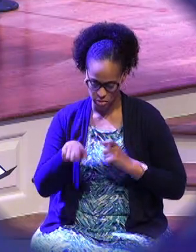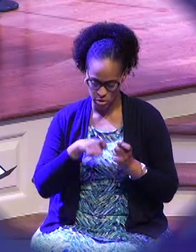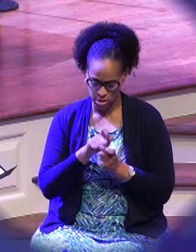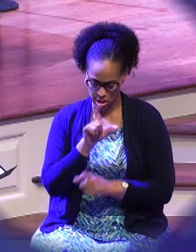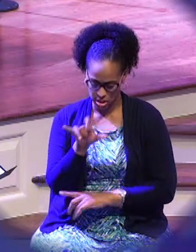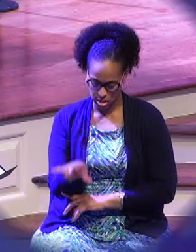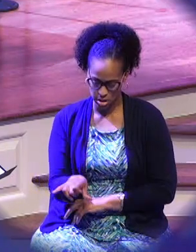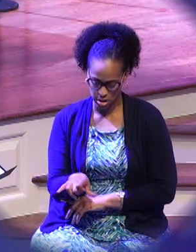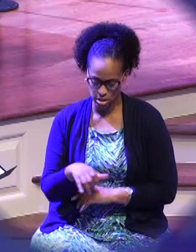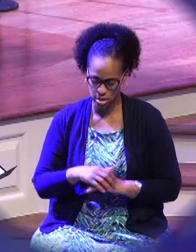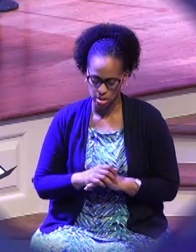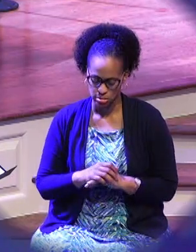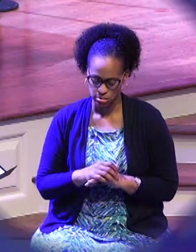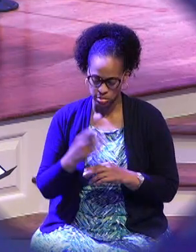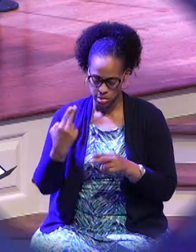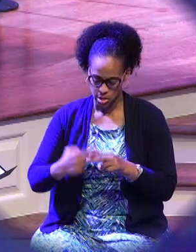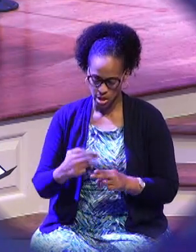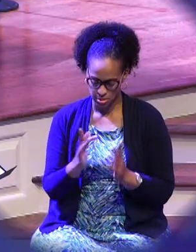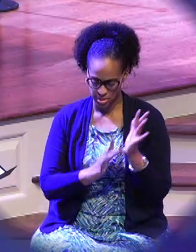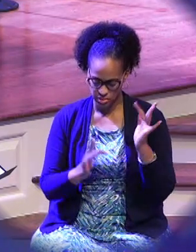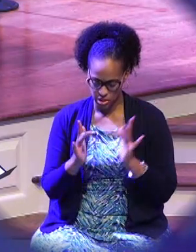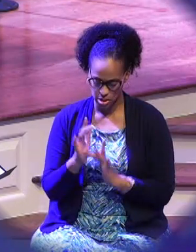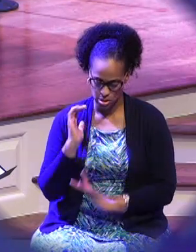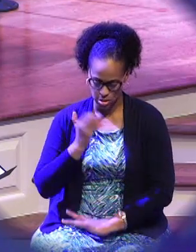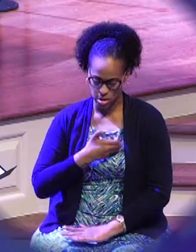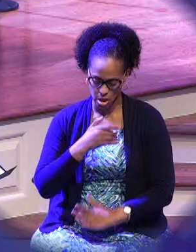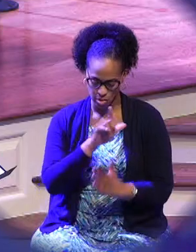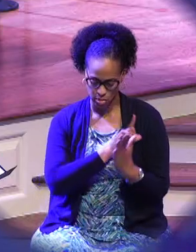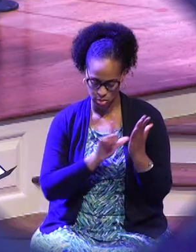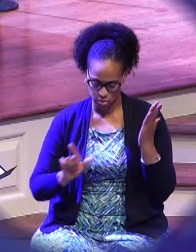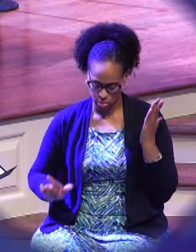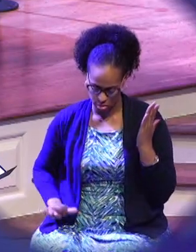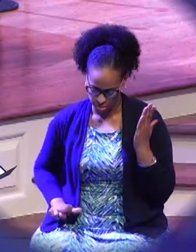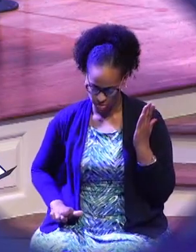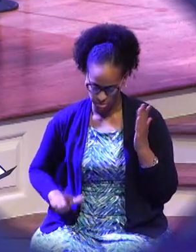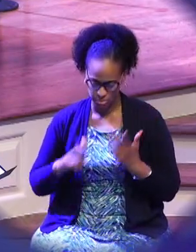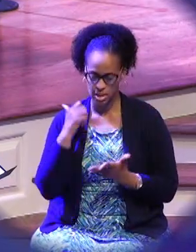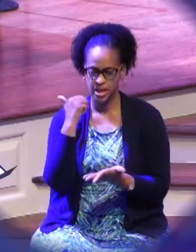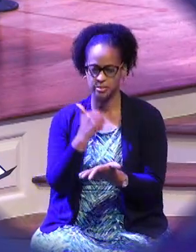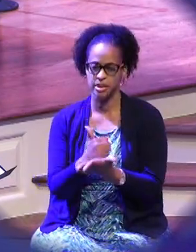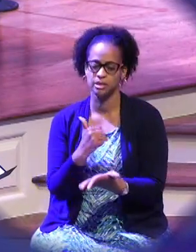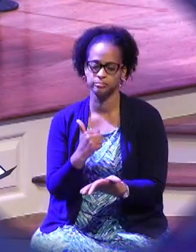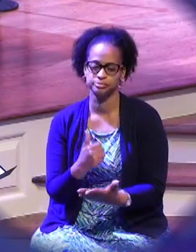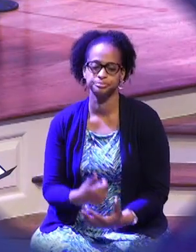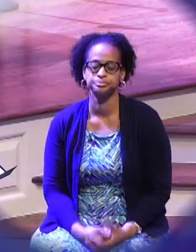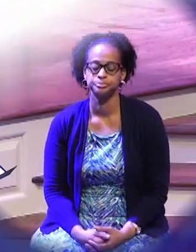In the name of Jesus our Lord, amen.